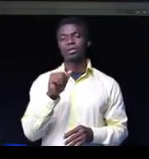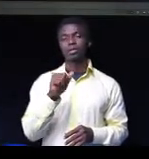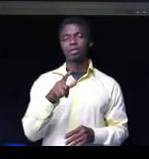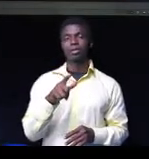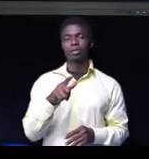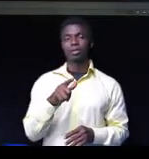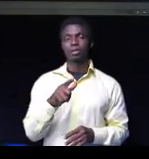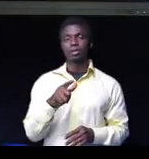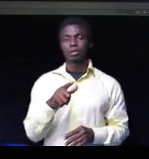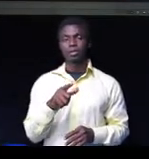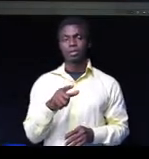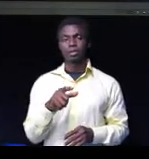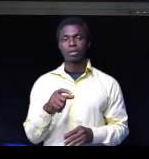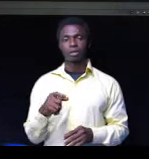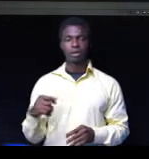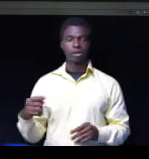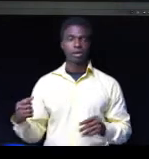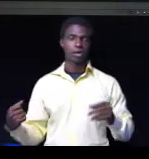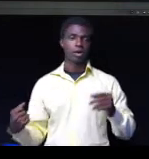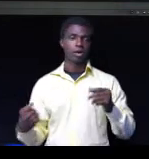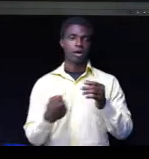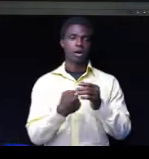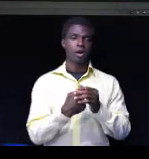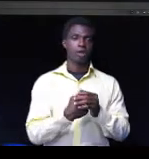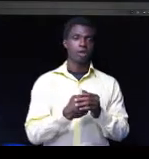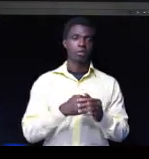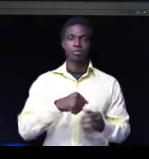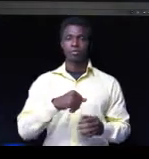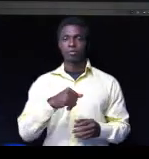intentionally harming an opponent is not allowed.